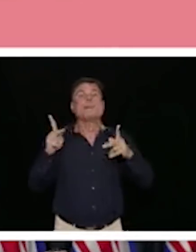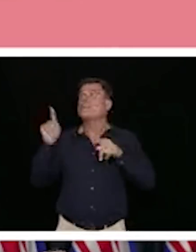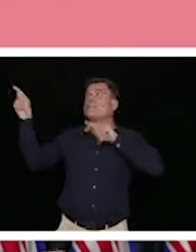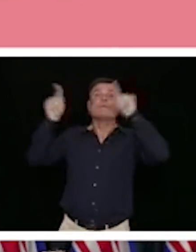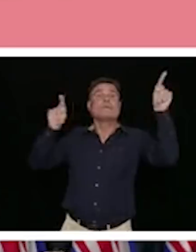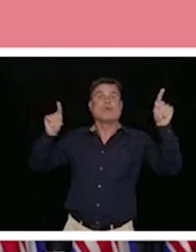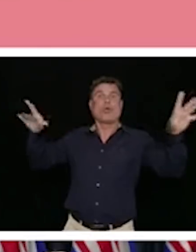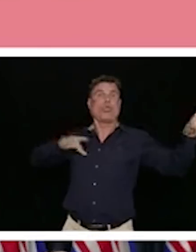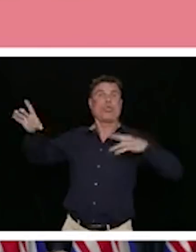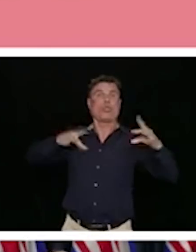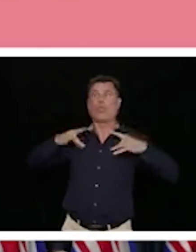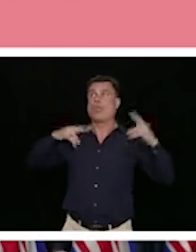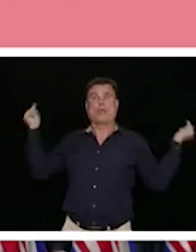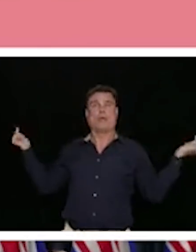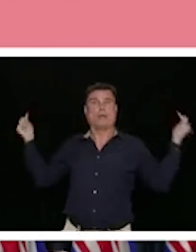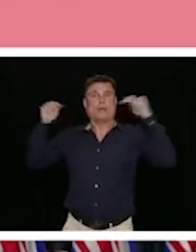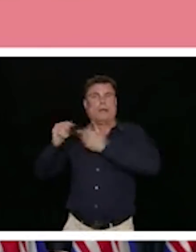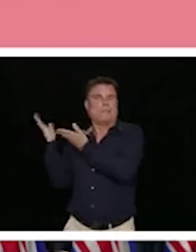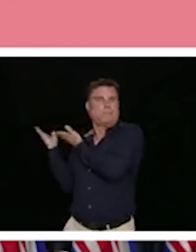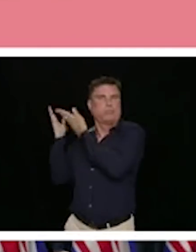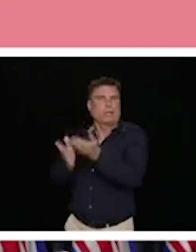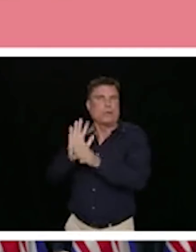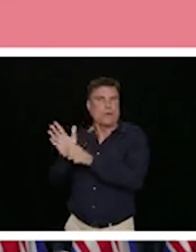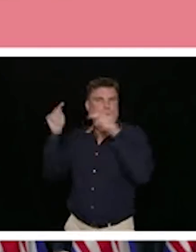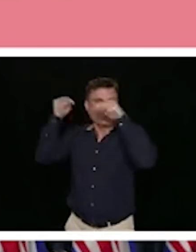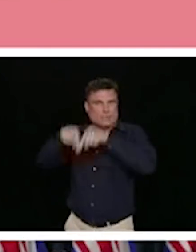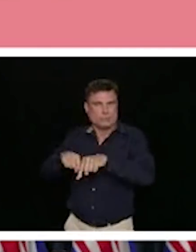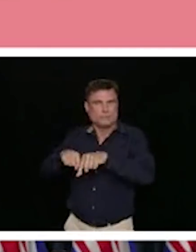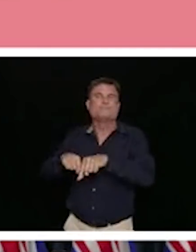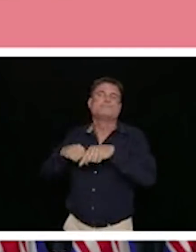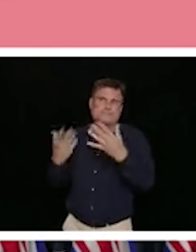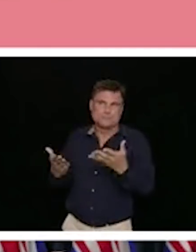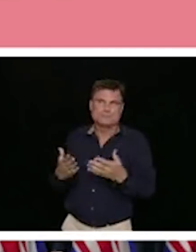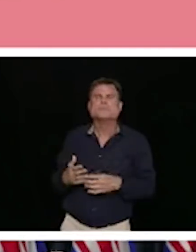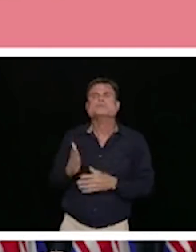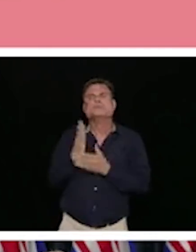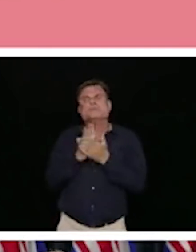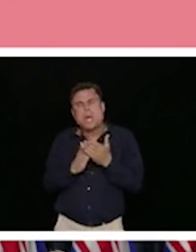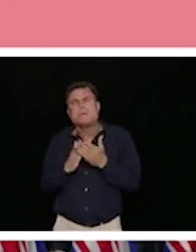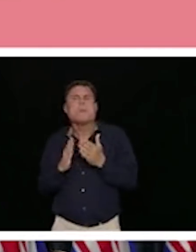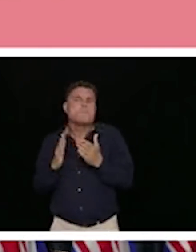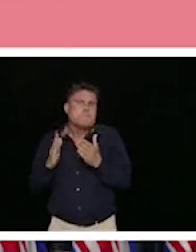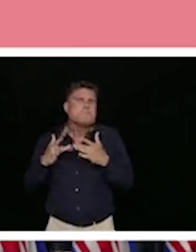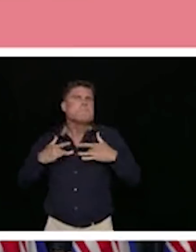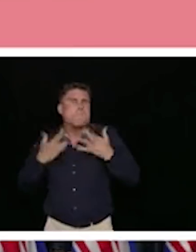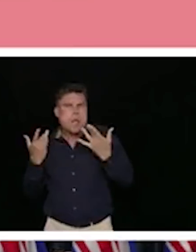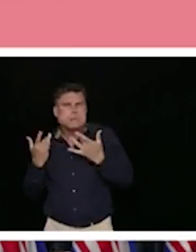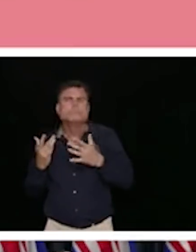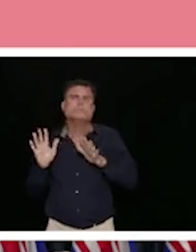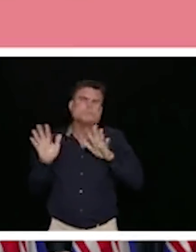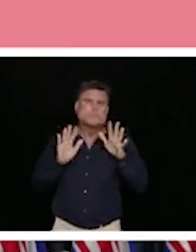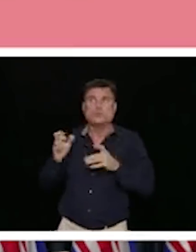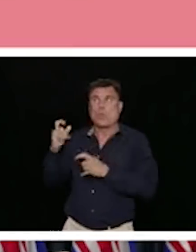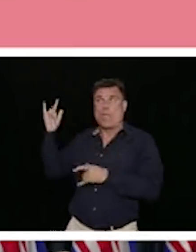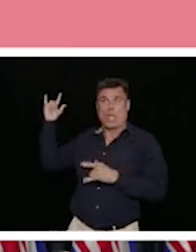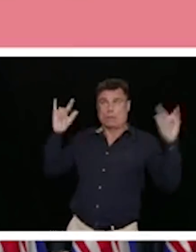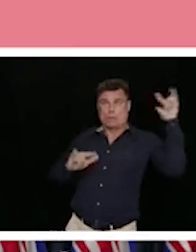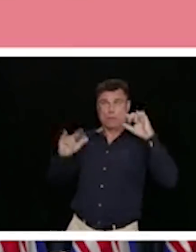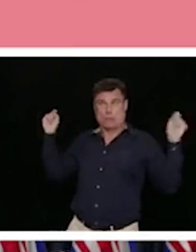What this also tells us is that we have done a good job of preventing community transmission in British Columbia.